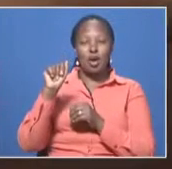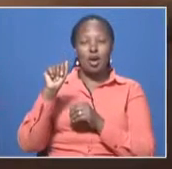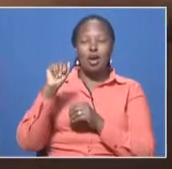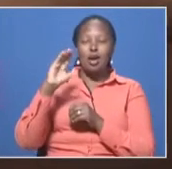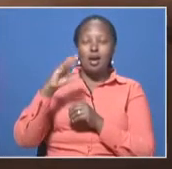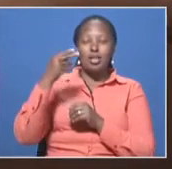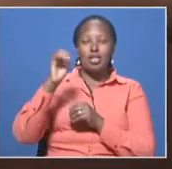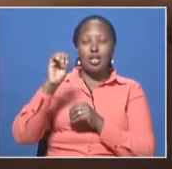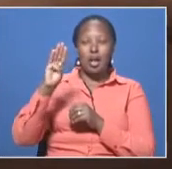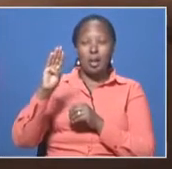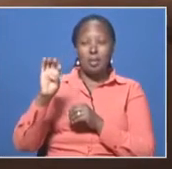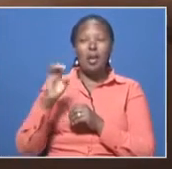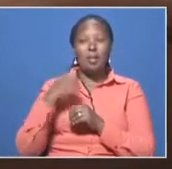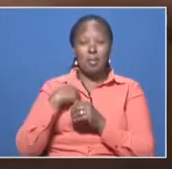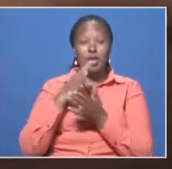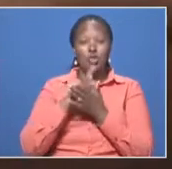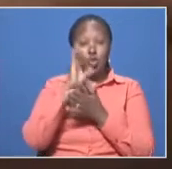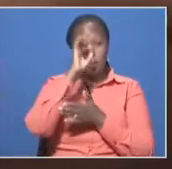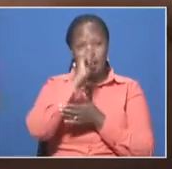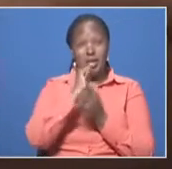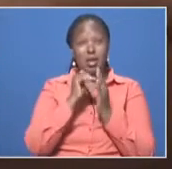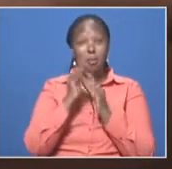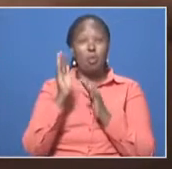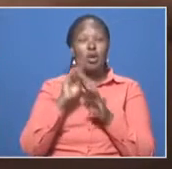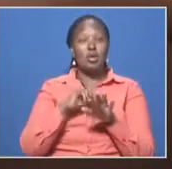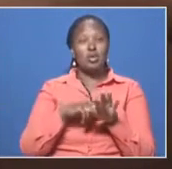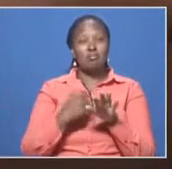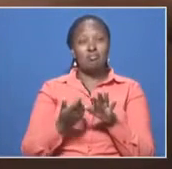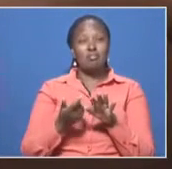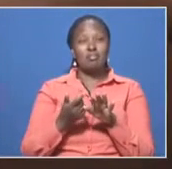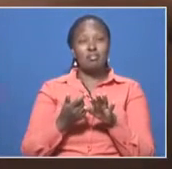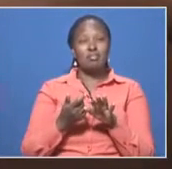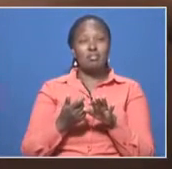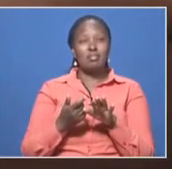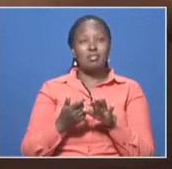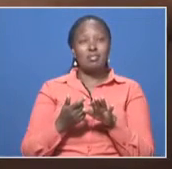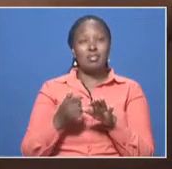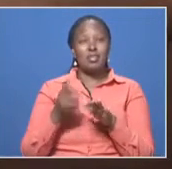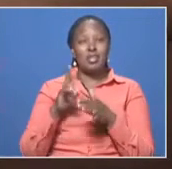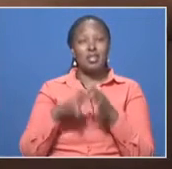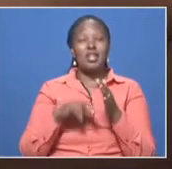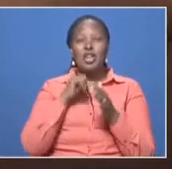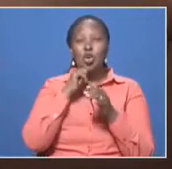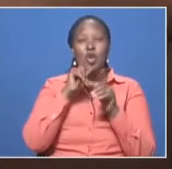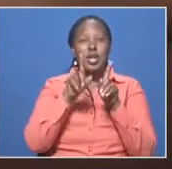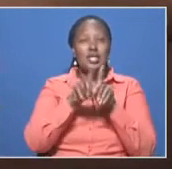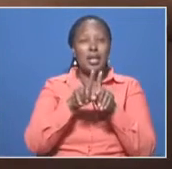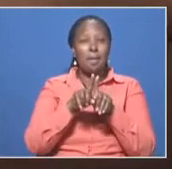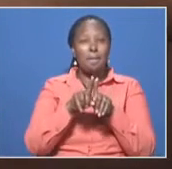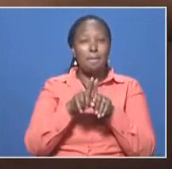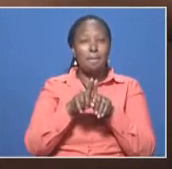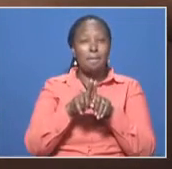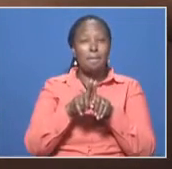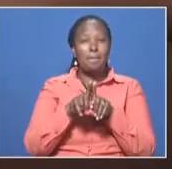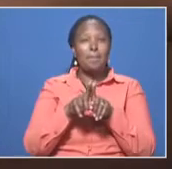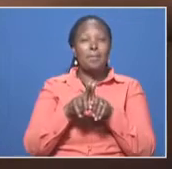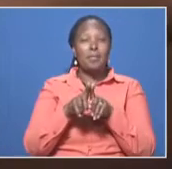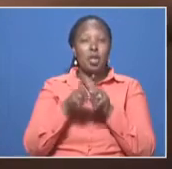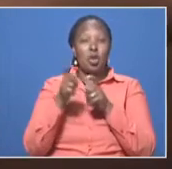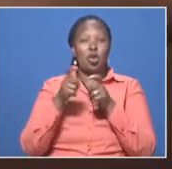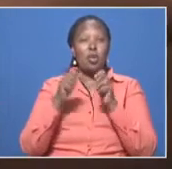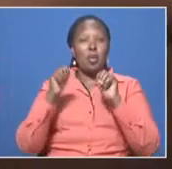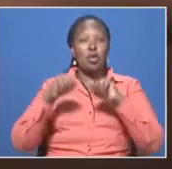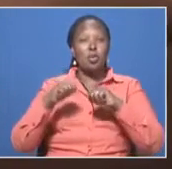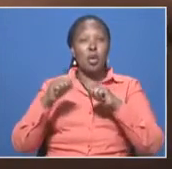reading. And when someone's reading to you, it's not the same. It's not the same. So that control of being able